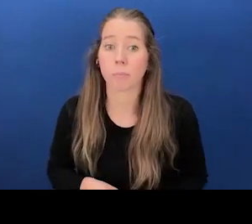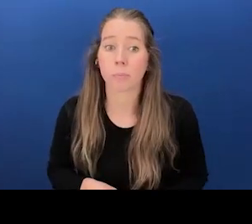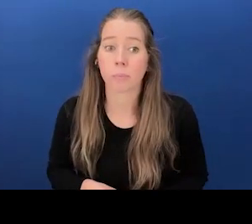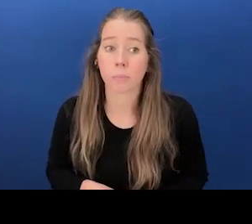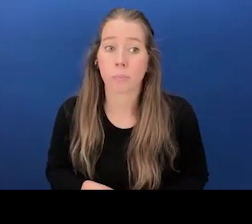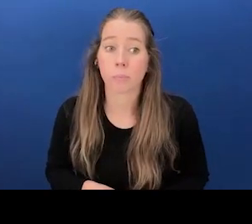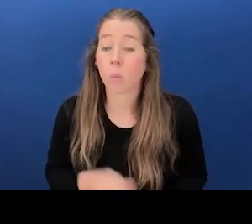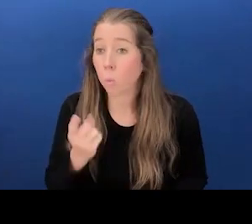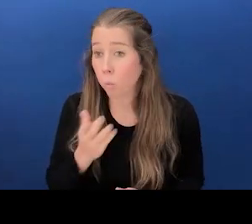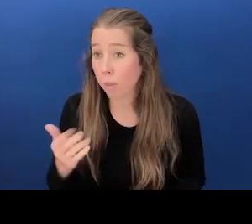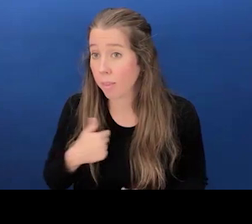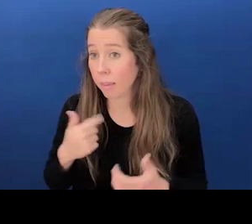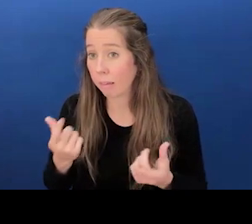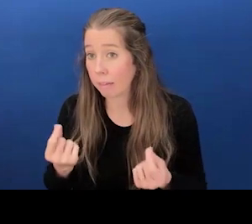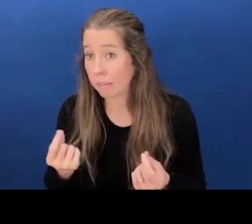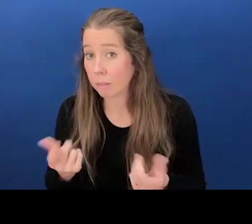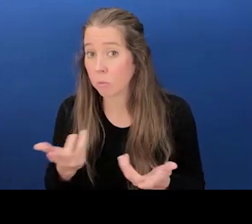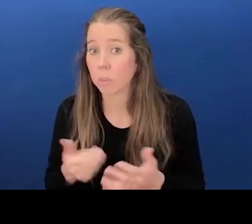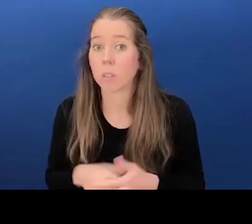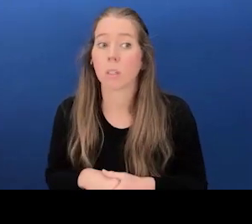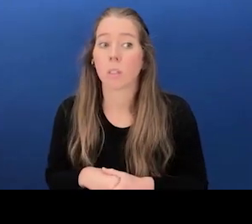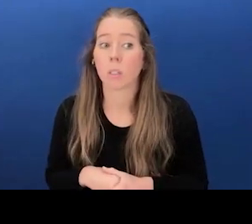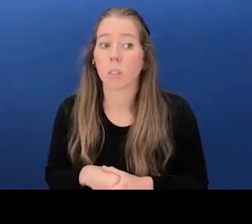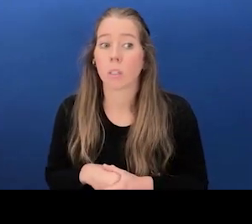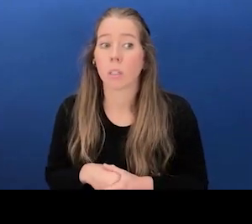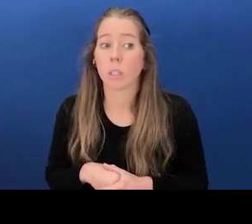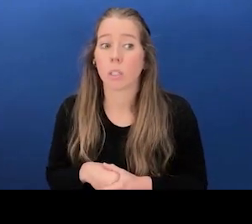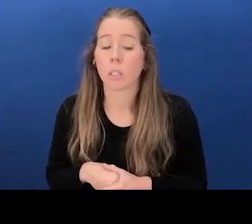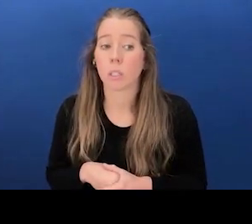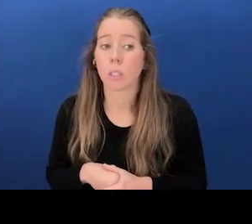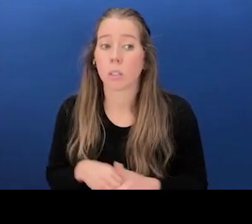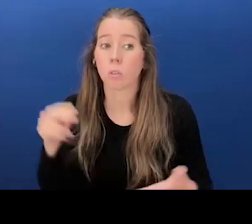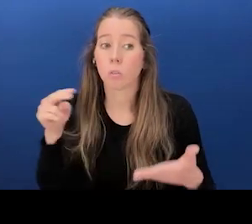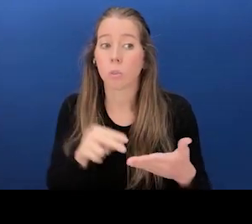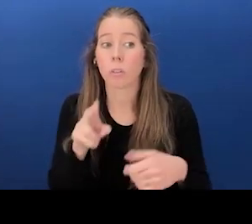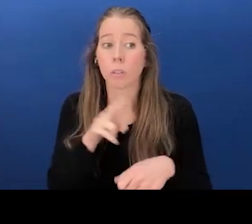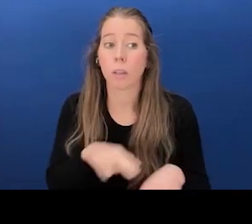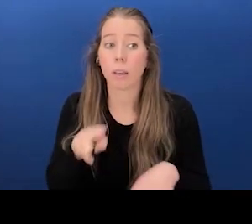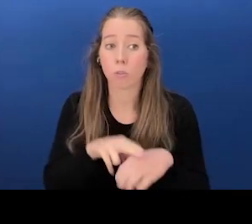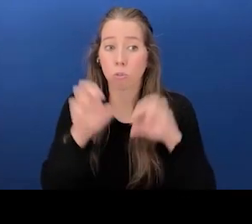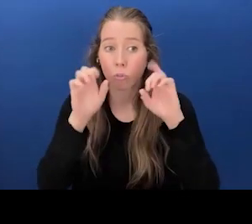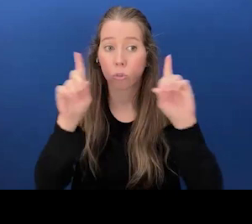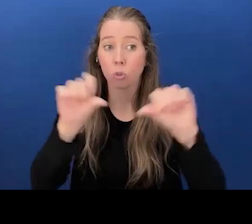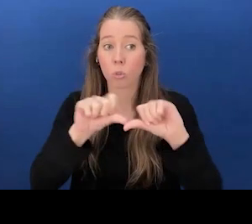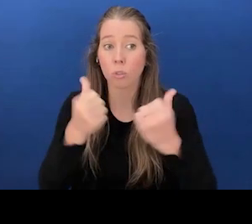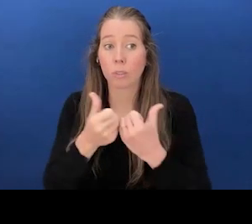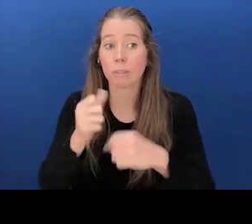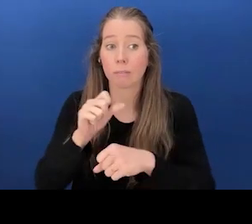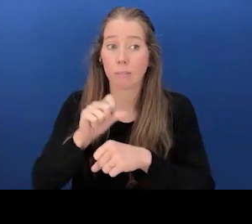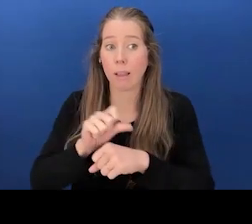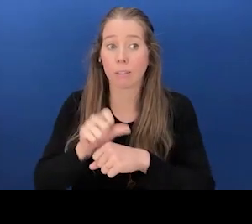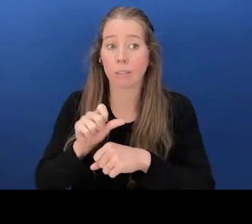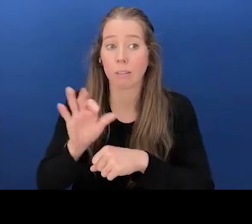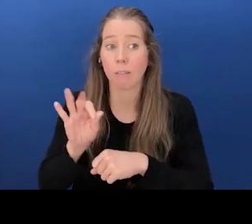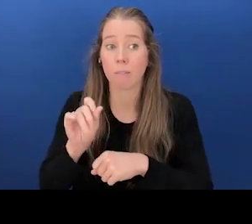things I've done is looked at the National Education Association task force recommendations, and some of them